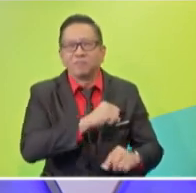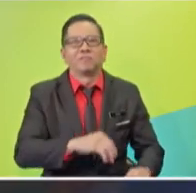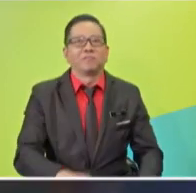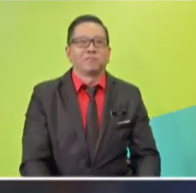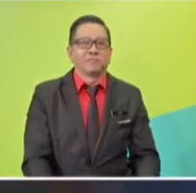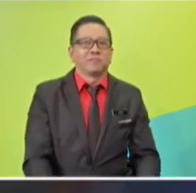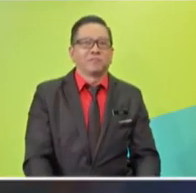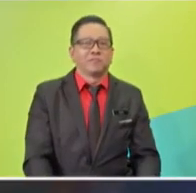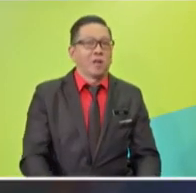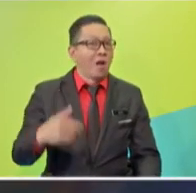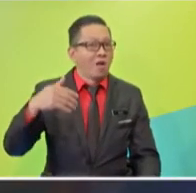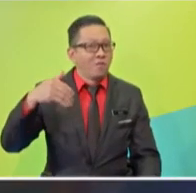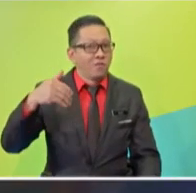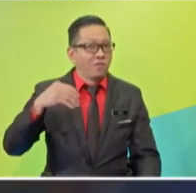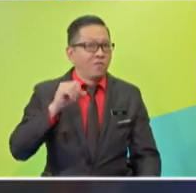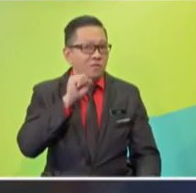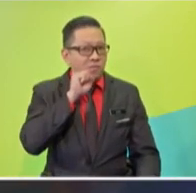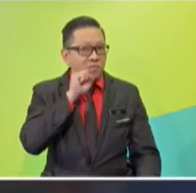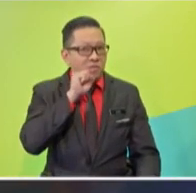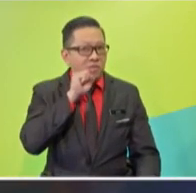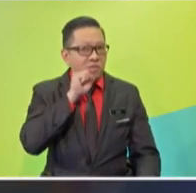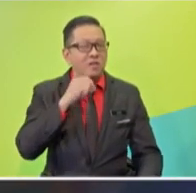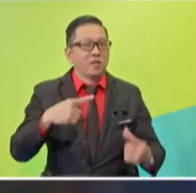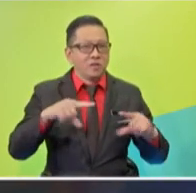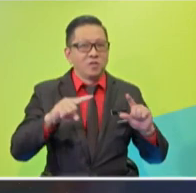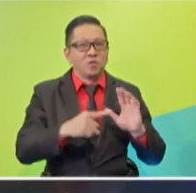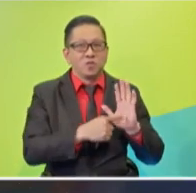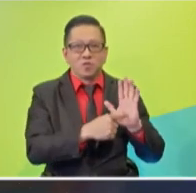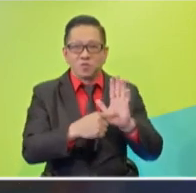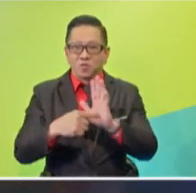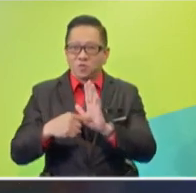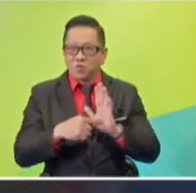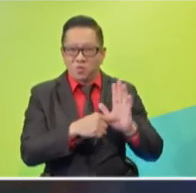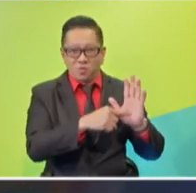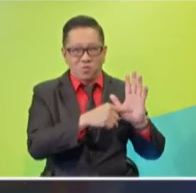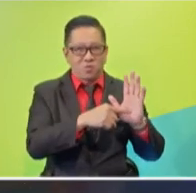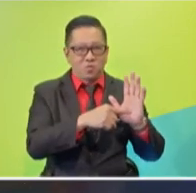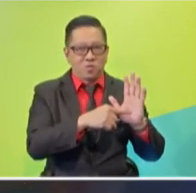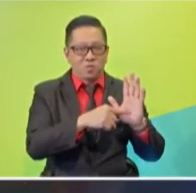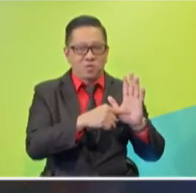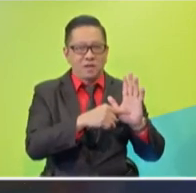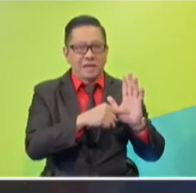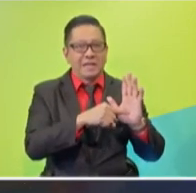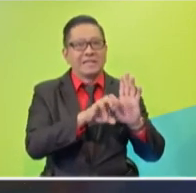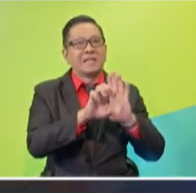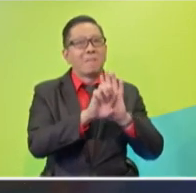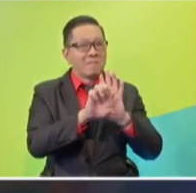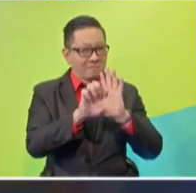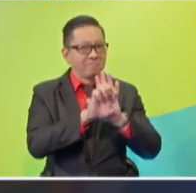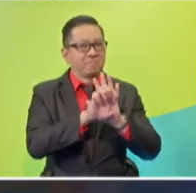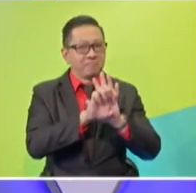Okay. But before that, Shafika, let us show the model of this guessing game activity. Okay. Okay, for